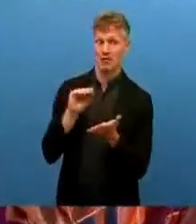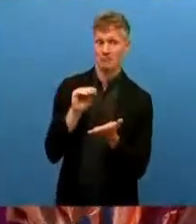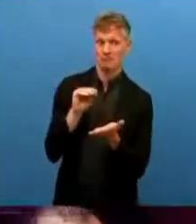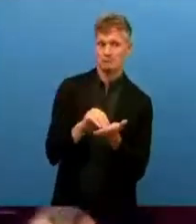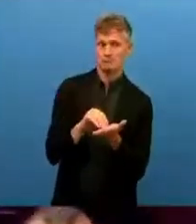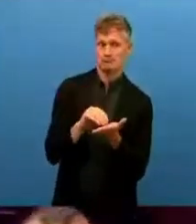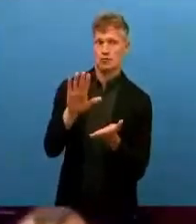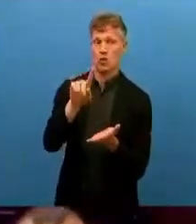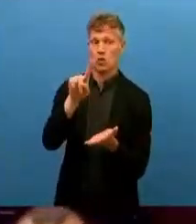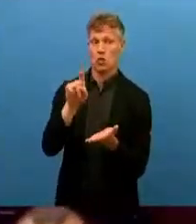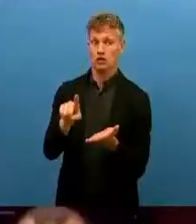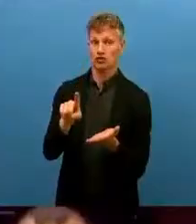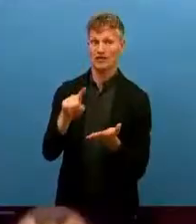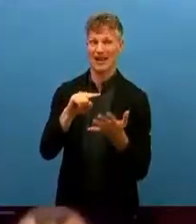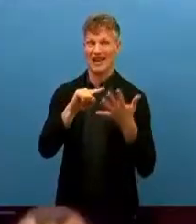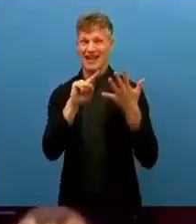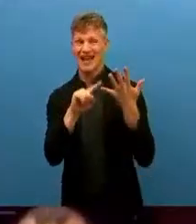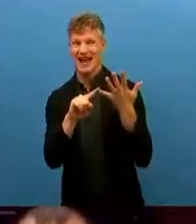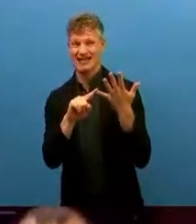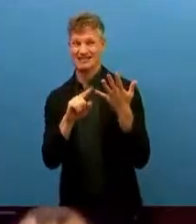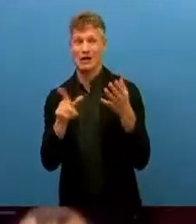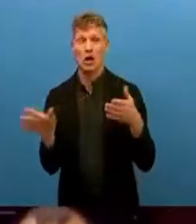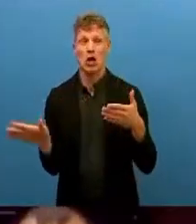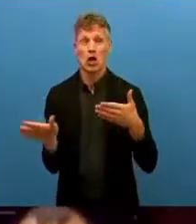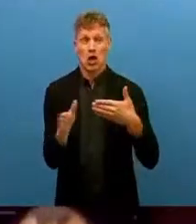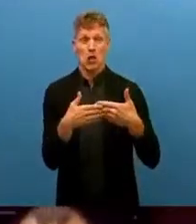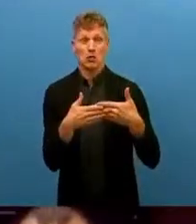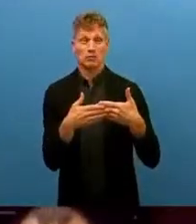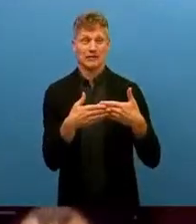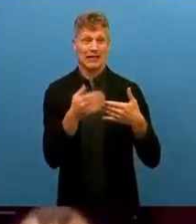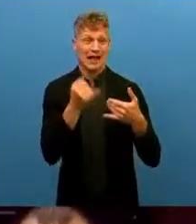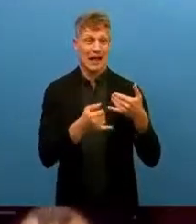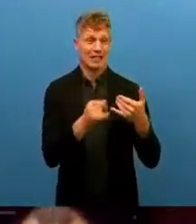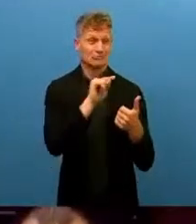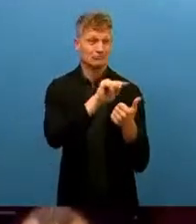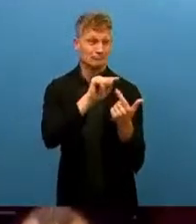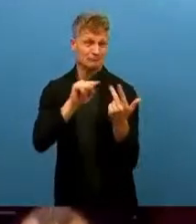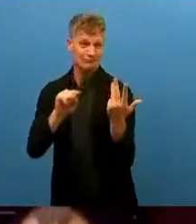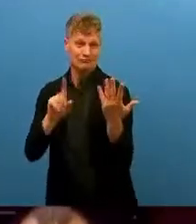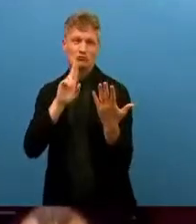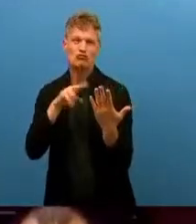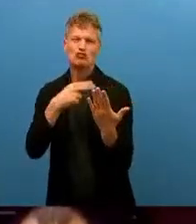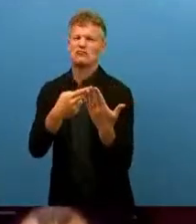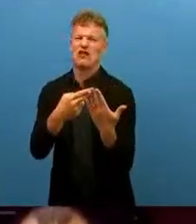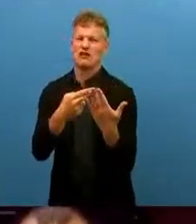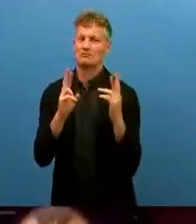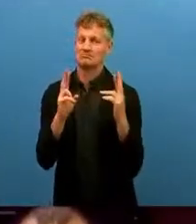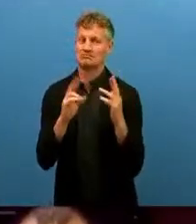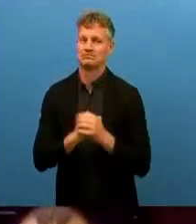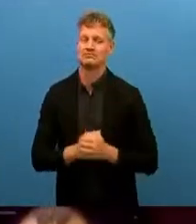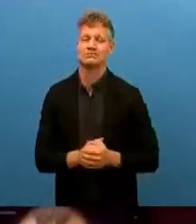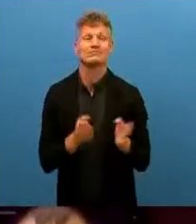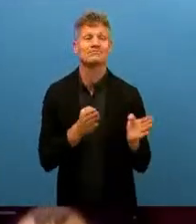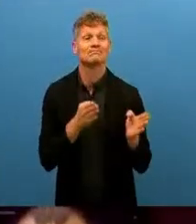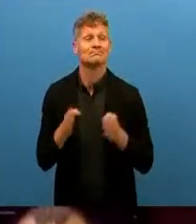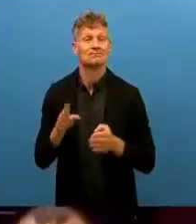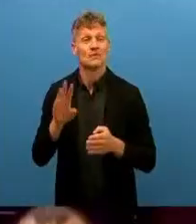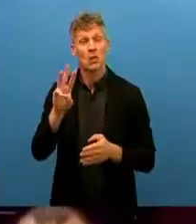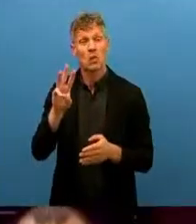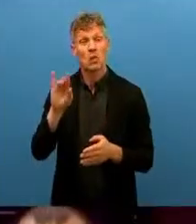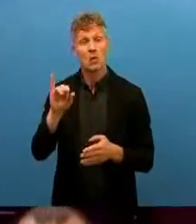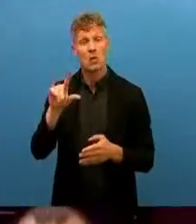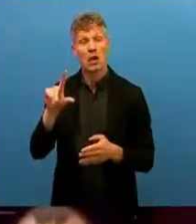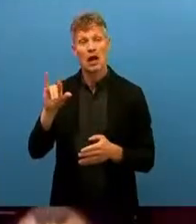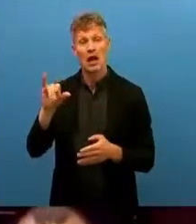give some closing remarks, hopefully they can be responsive to it. The next speaker is Sierra William, Chilcotin